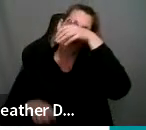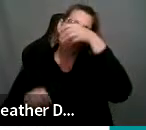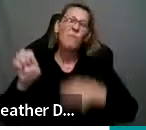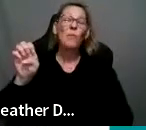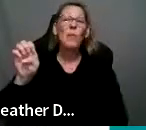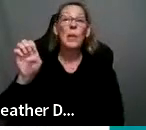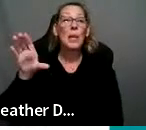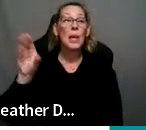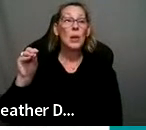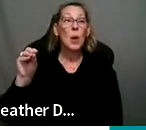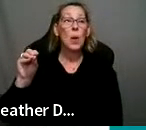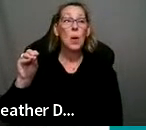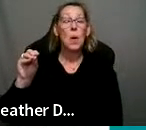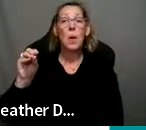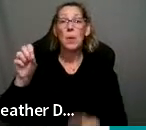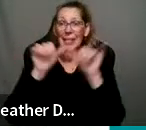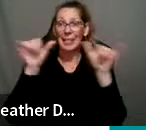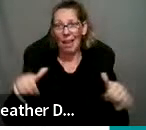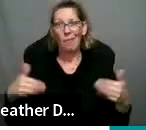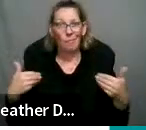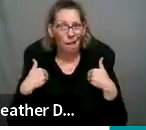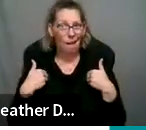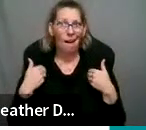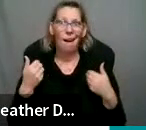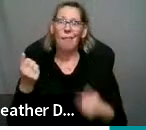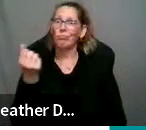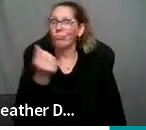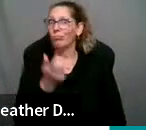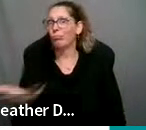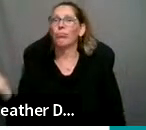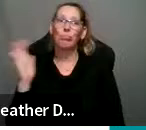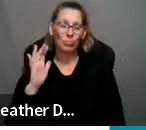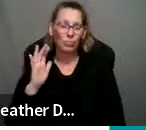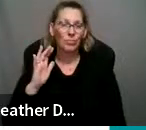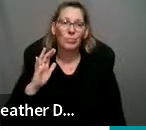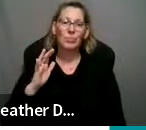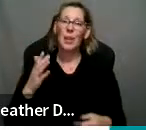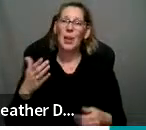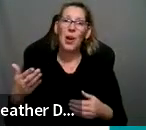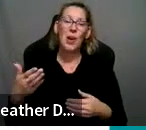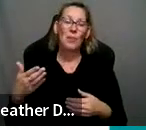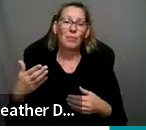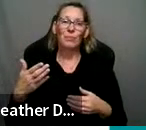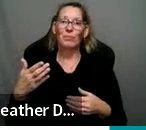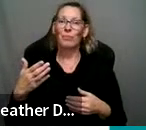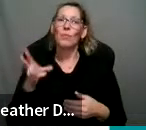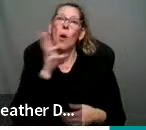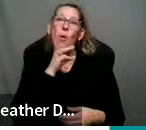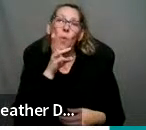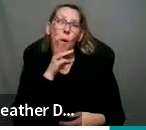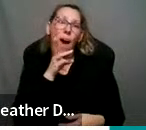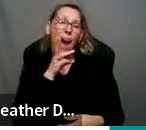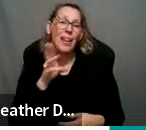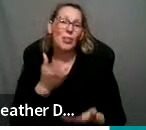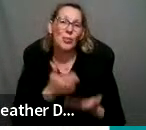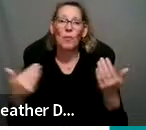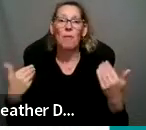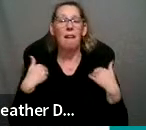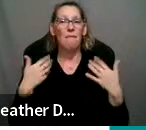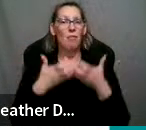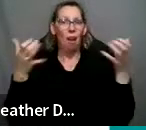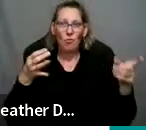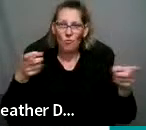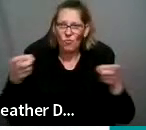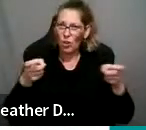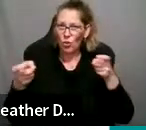Ecosystems, we certainly have a host of aquatic and terrestrial resources, have a lot of regulatory